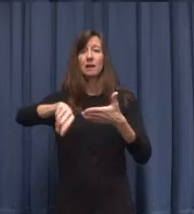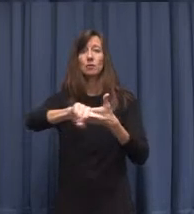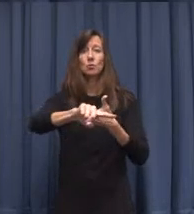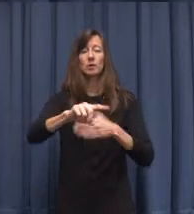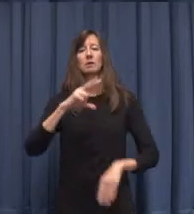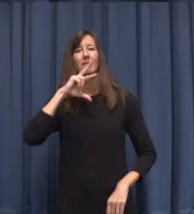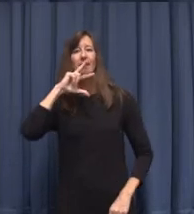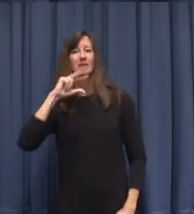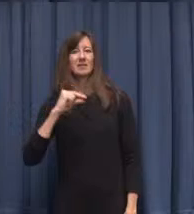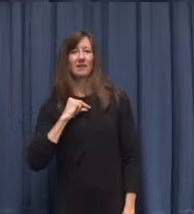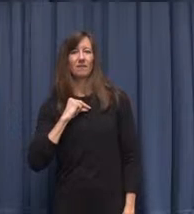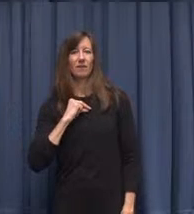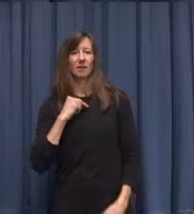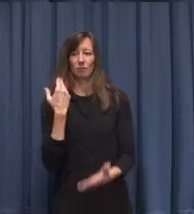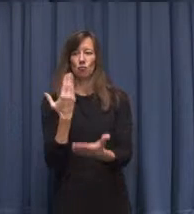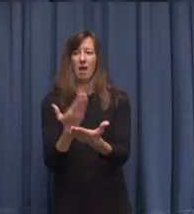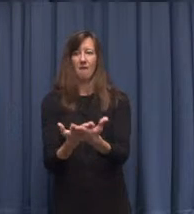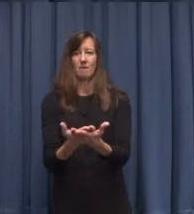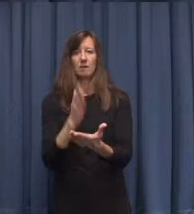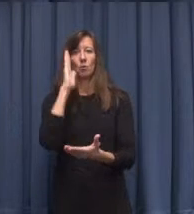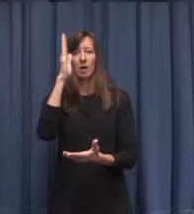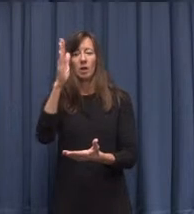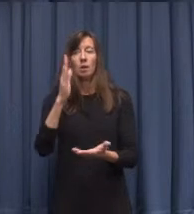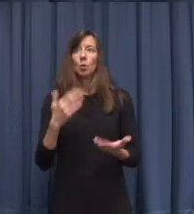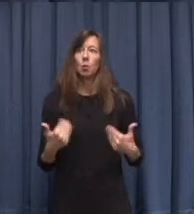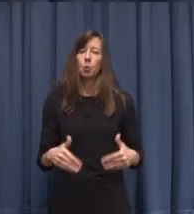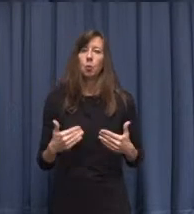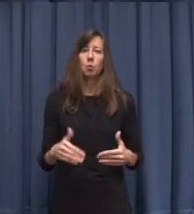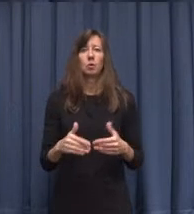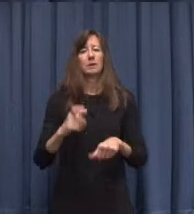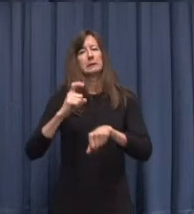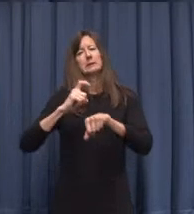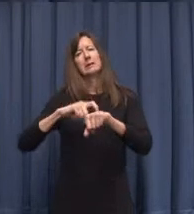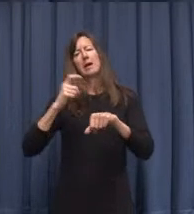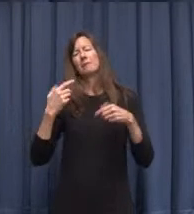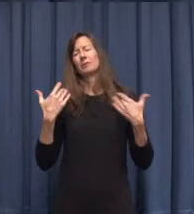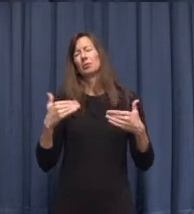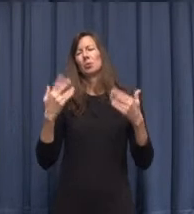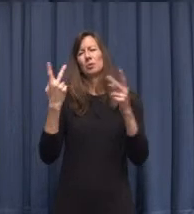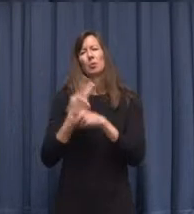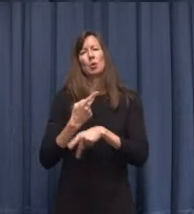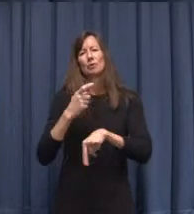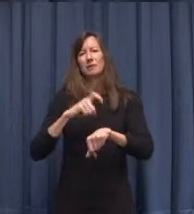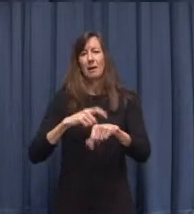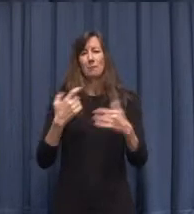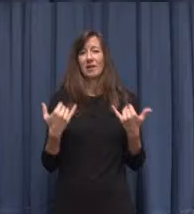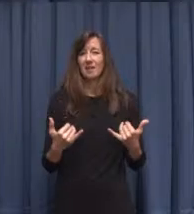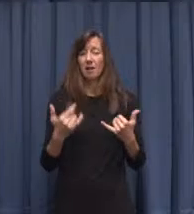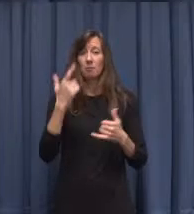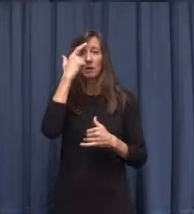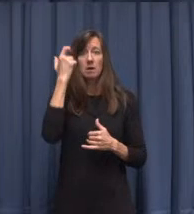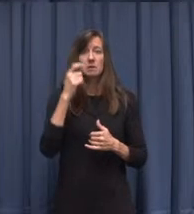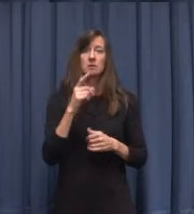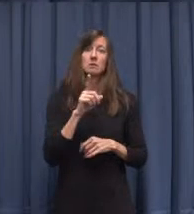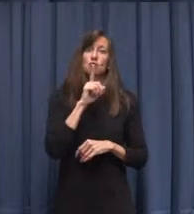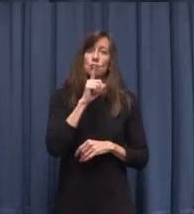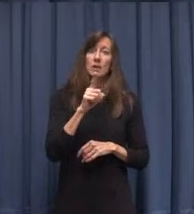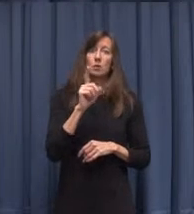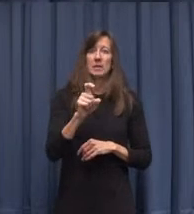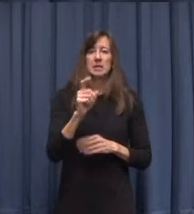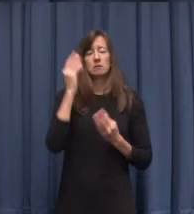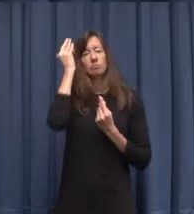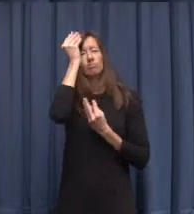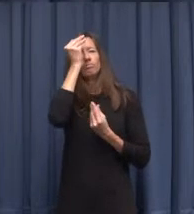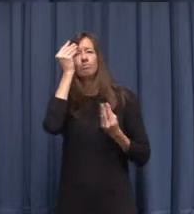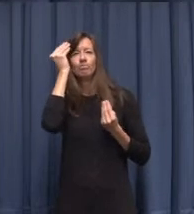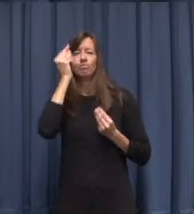timing just could not be worse, where if we don't take that seriously and readjust our plans, it's going to be a